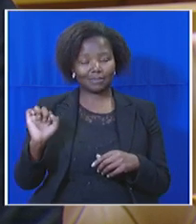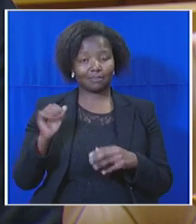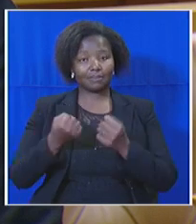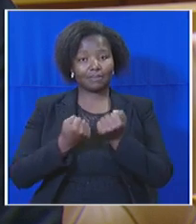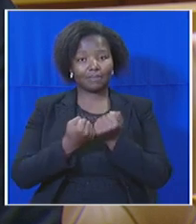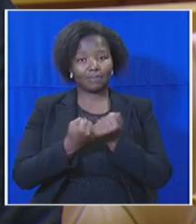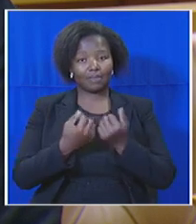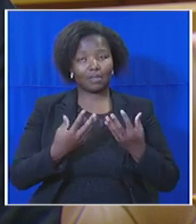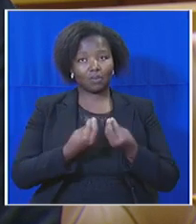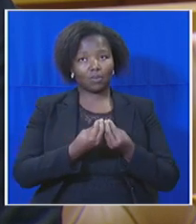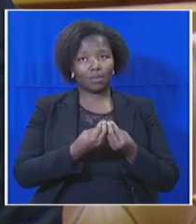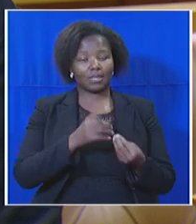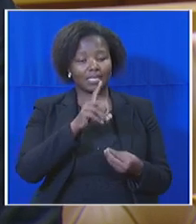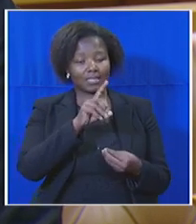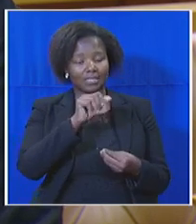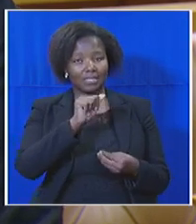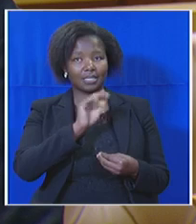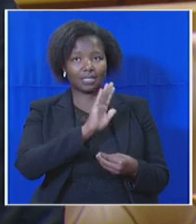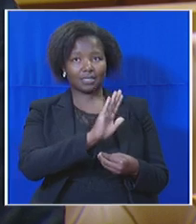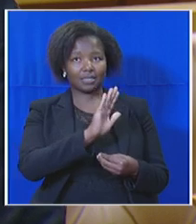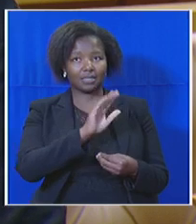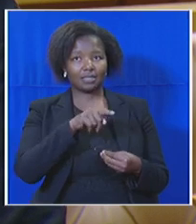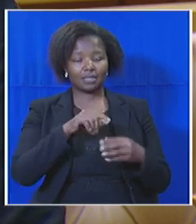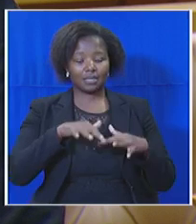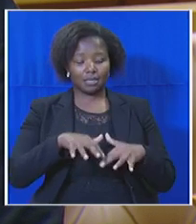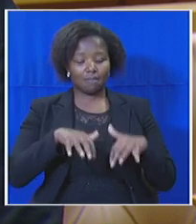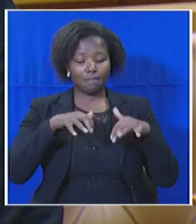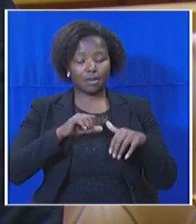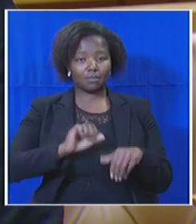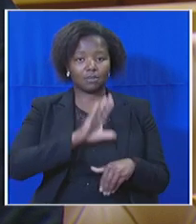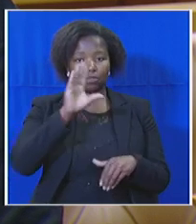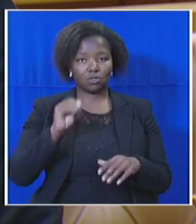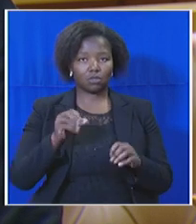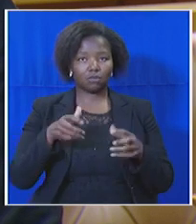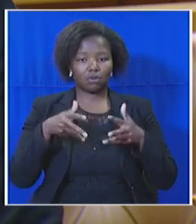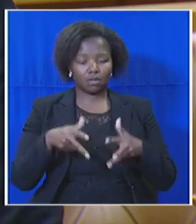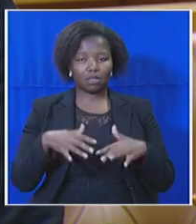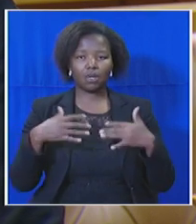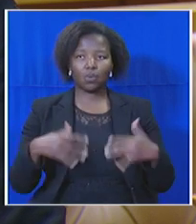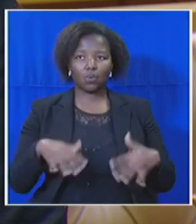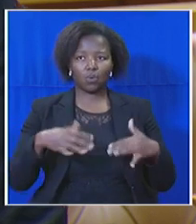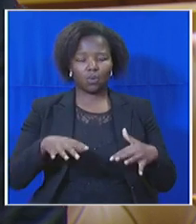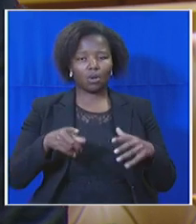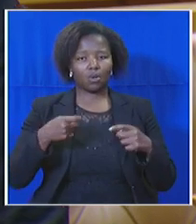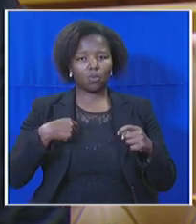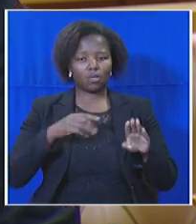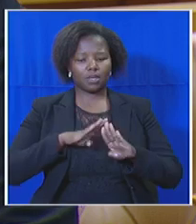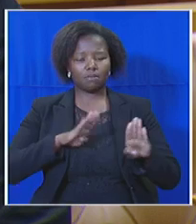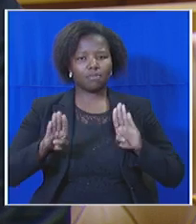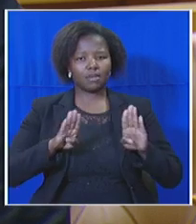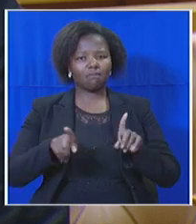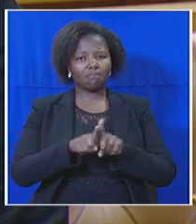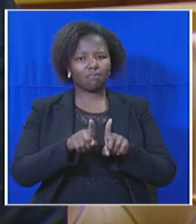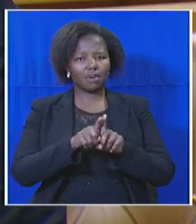of the Democratic Alliance, the Parliament of South Africa has been turned into a militarizing spaces that embodied